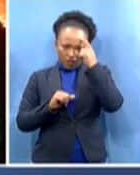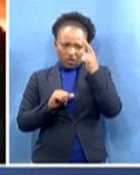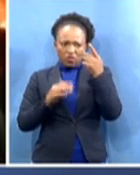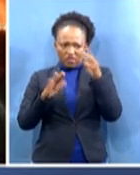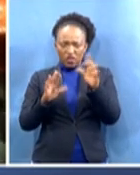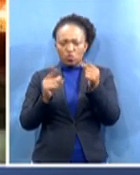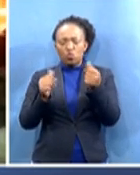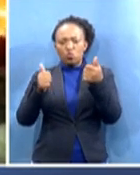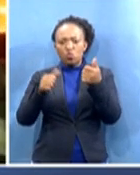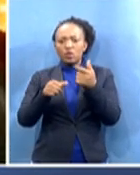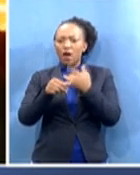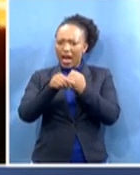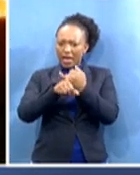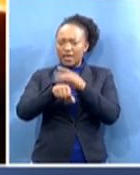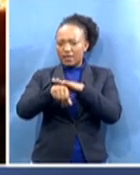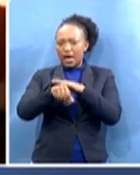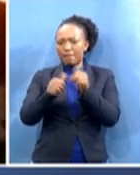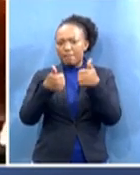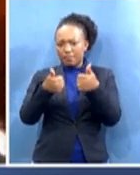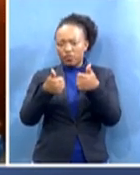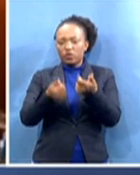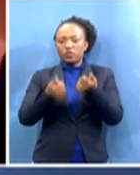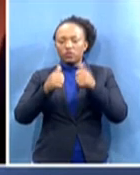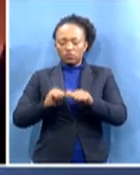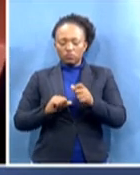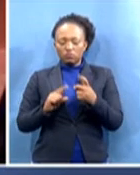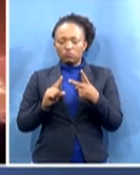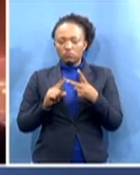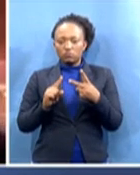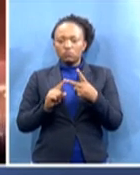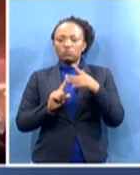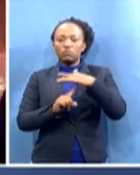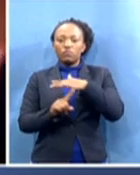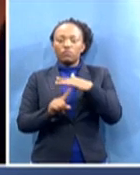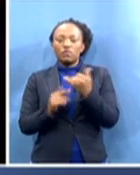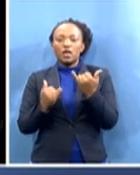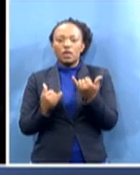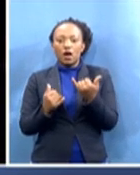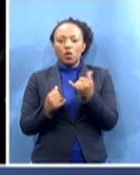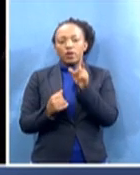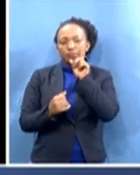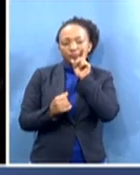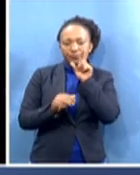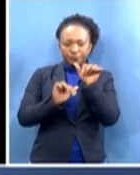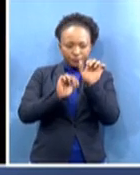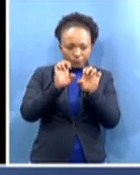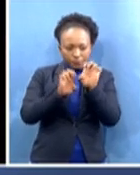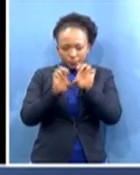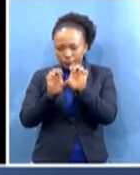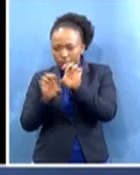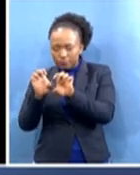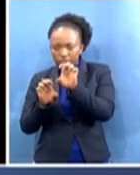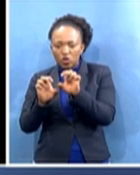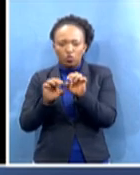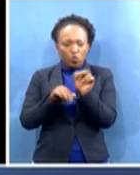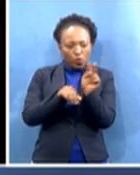the following situation is to observe, especially because when you have this lava coming out,